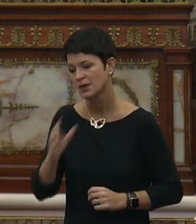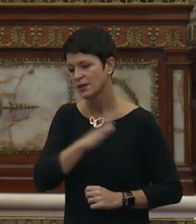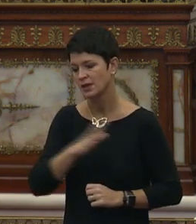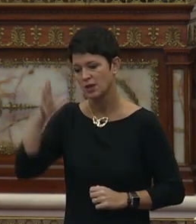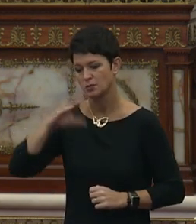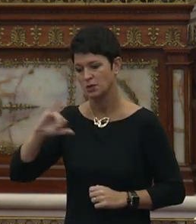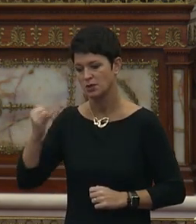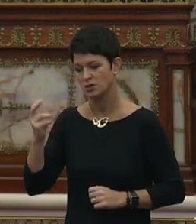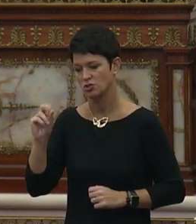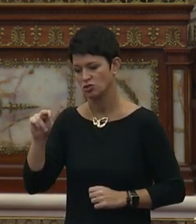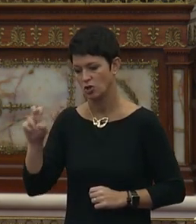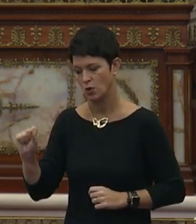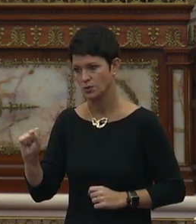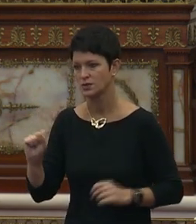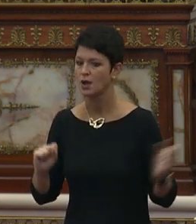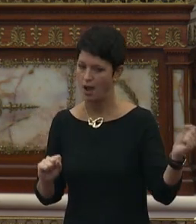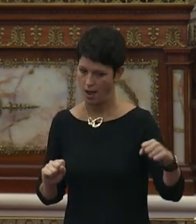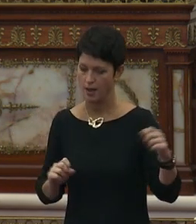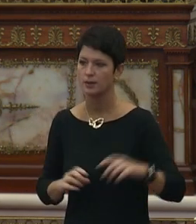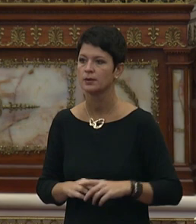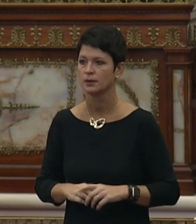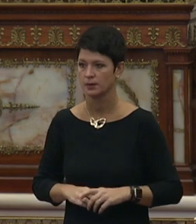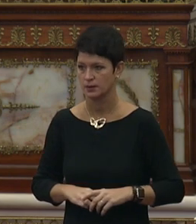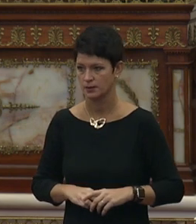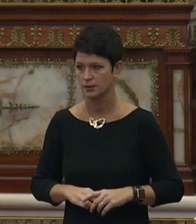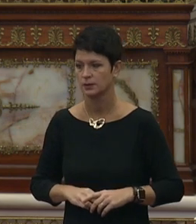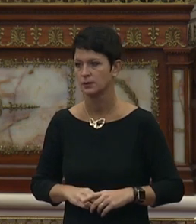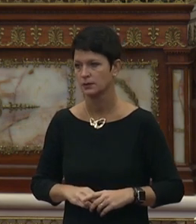Councilman Jones? Aye.